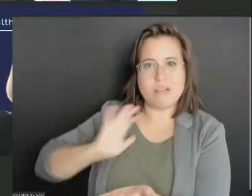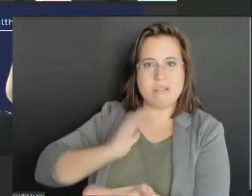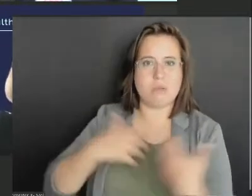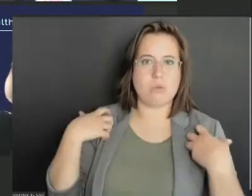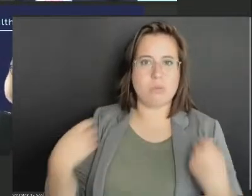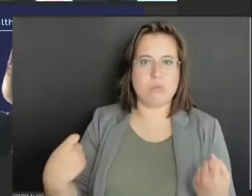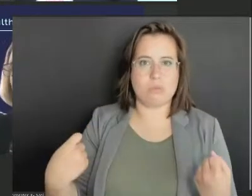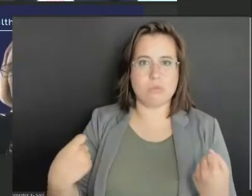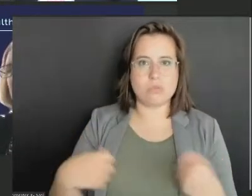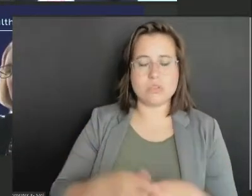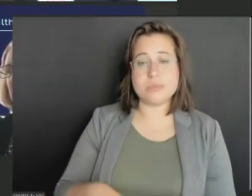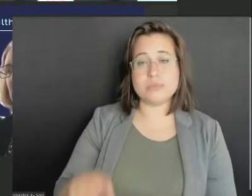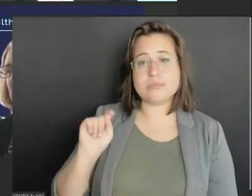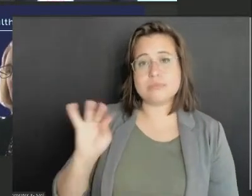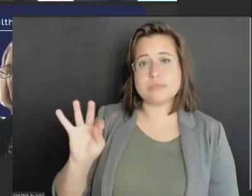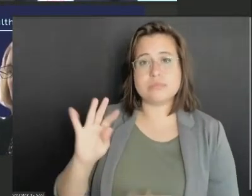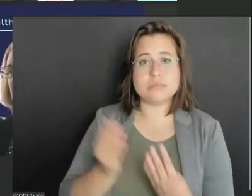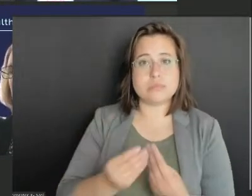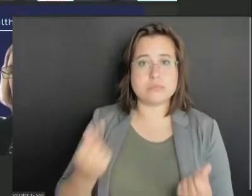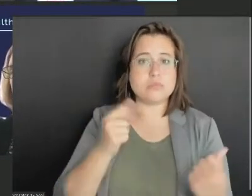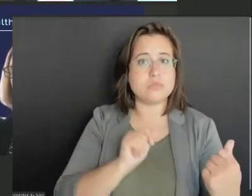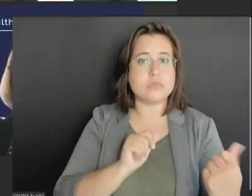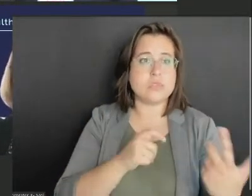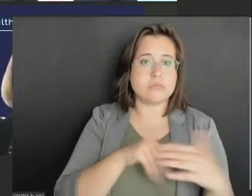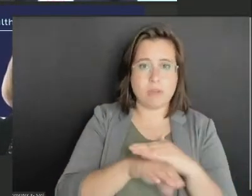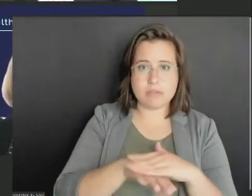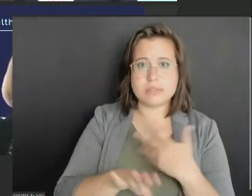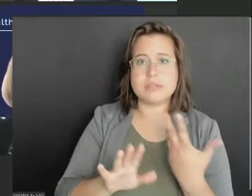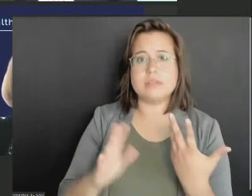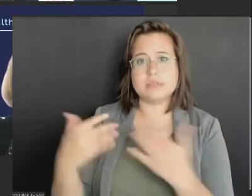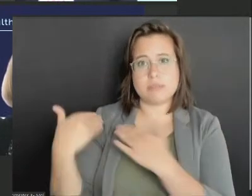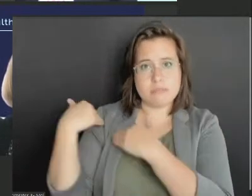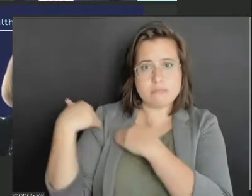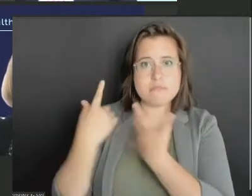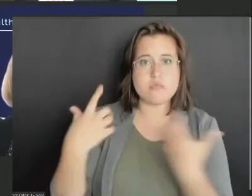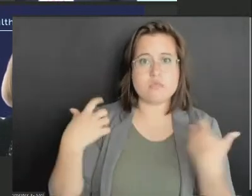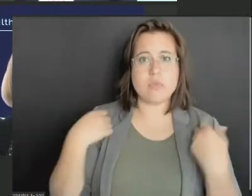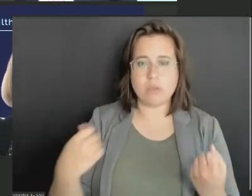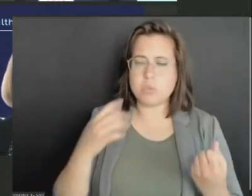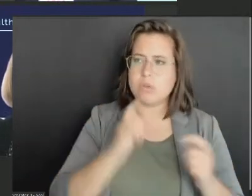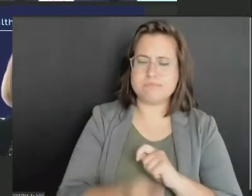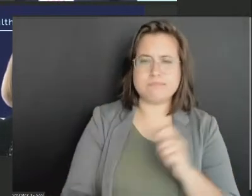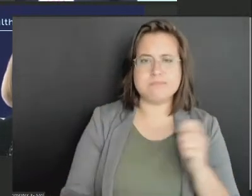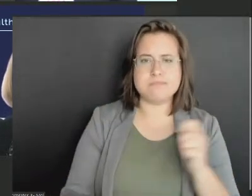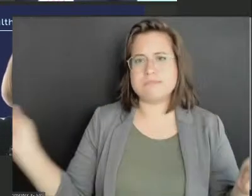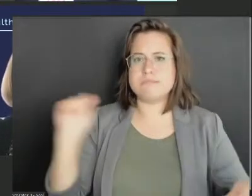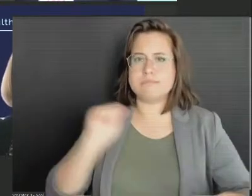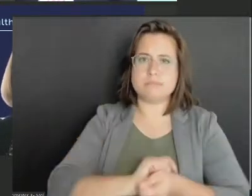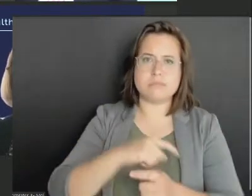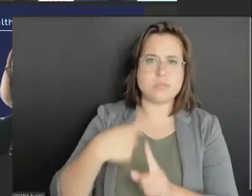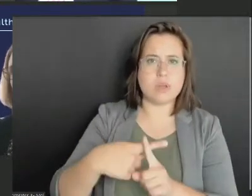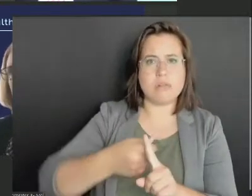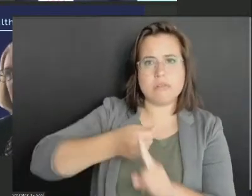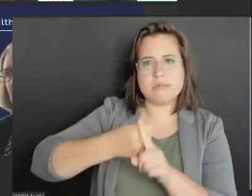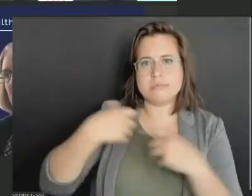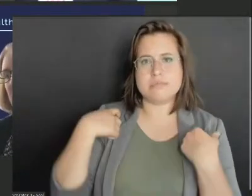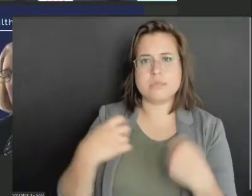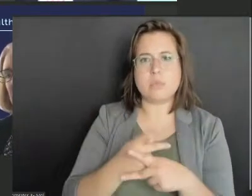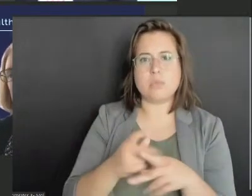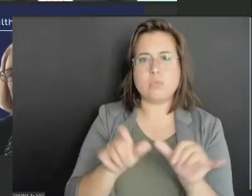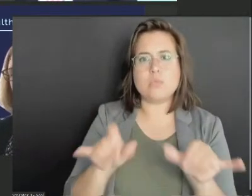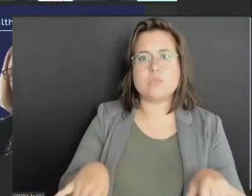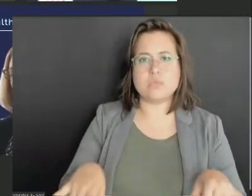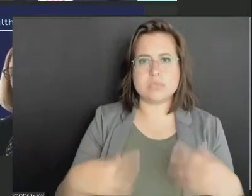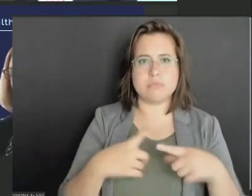force's solutions for access and accountability in health would truly transform our healthcare system so that it is based on patient